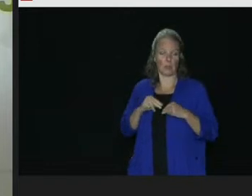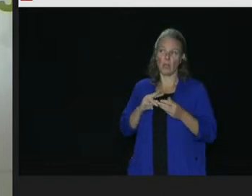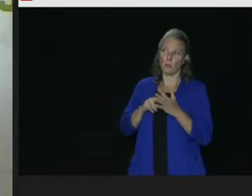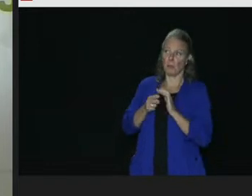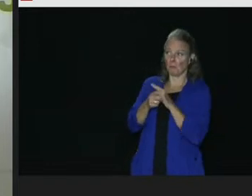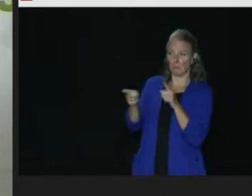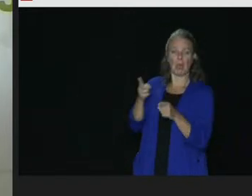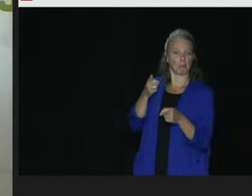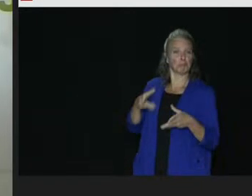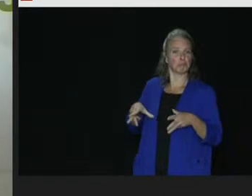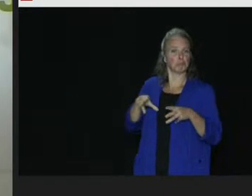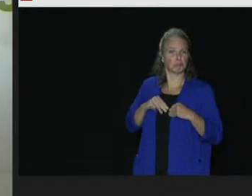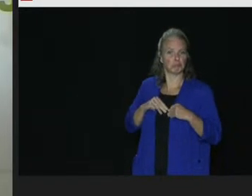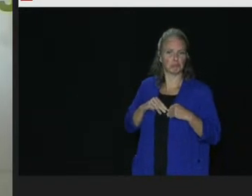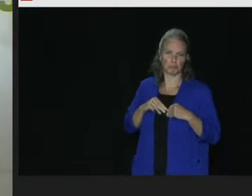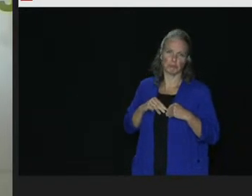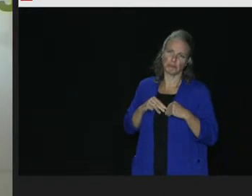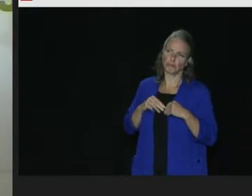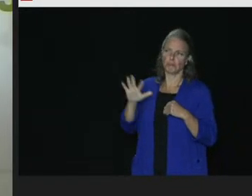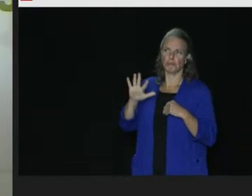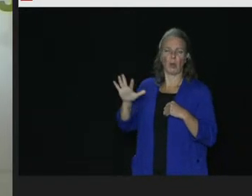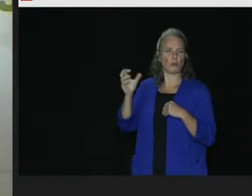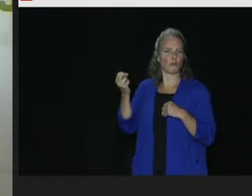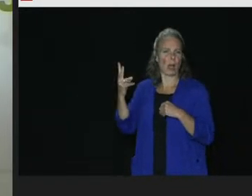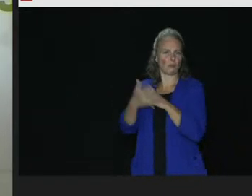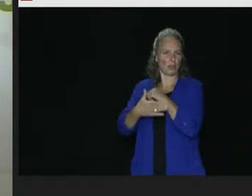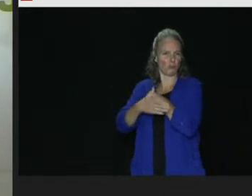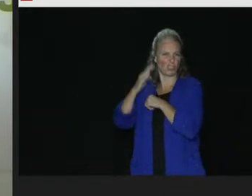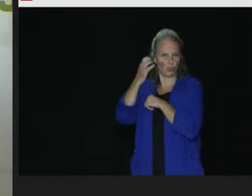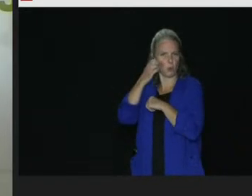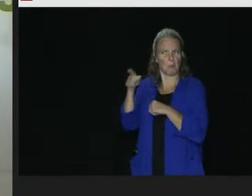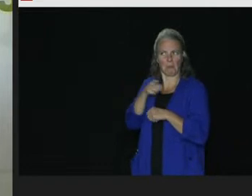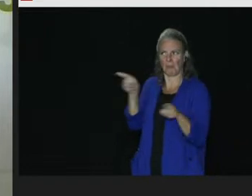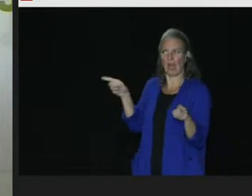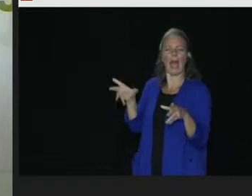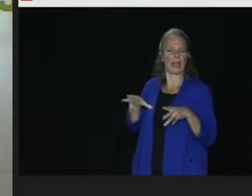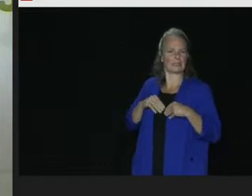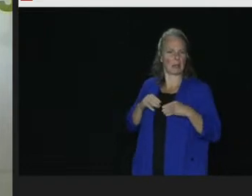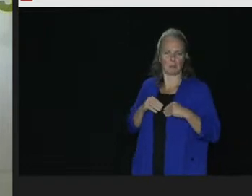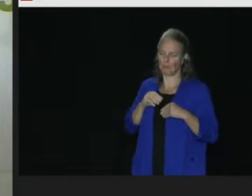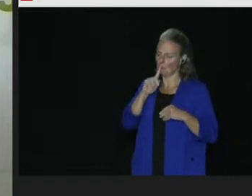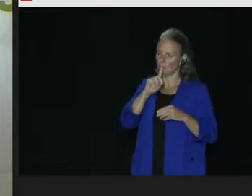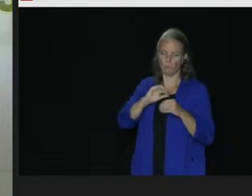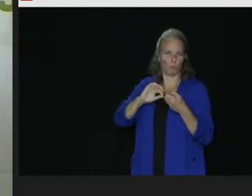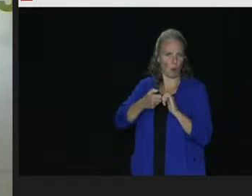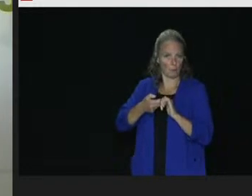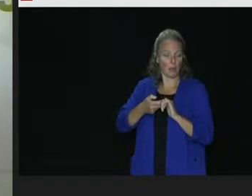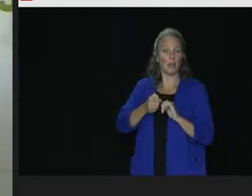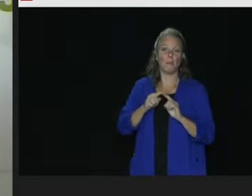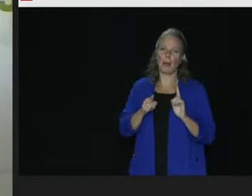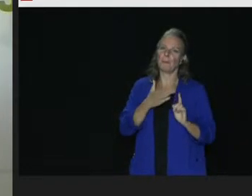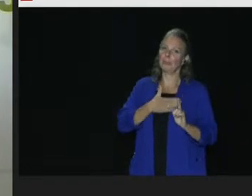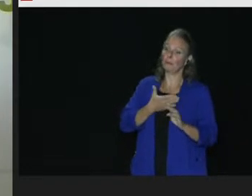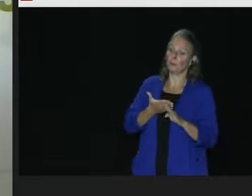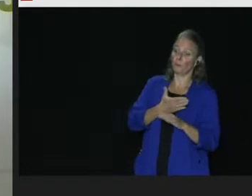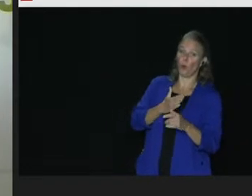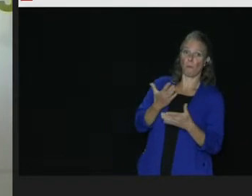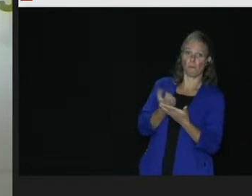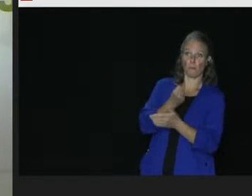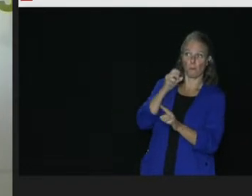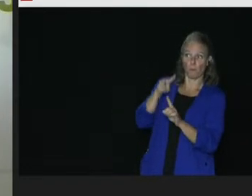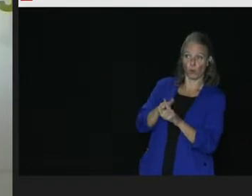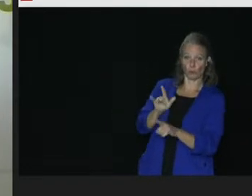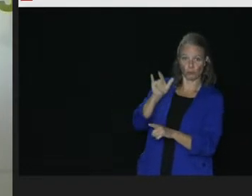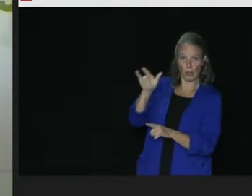dozen countries in Europe. But I think, again, check before you go. So then